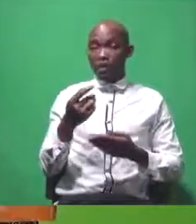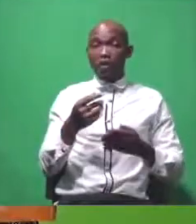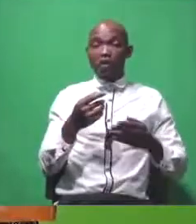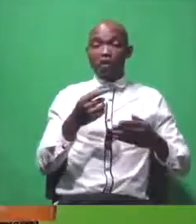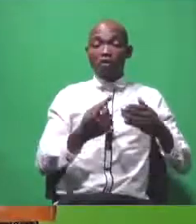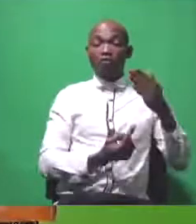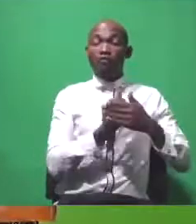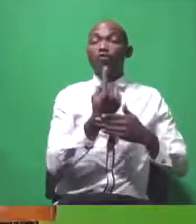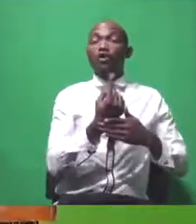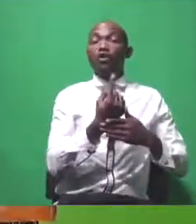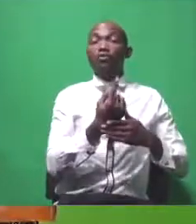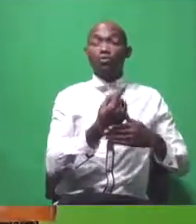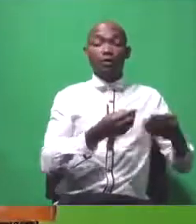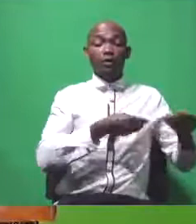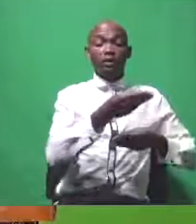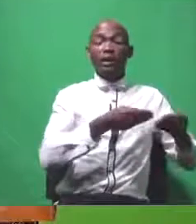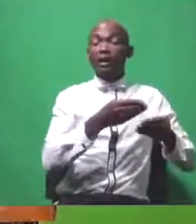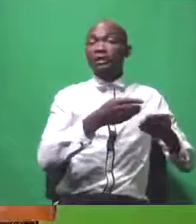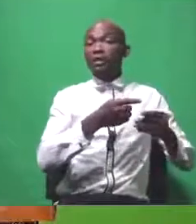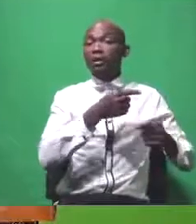proceed gross Tanzania shilling